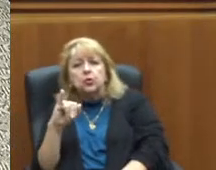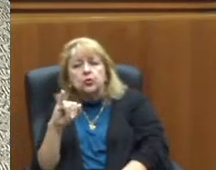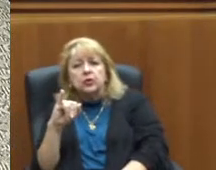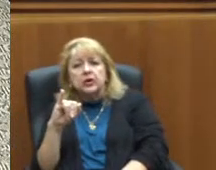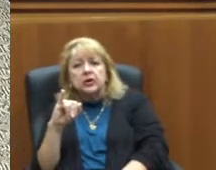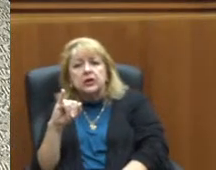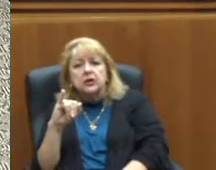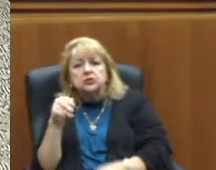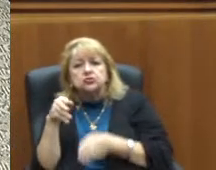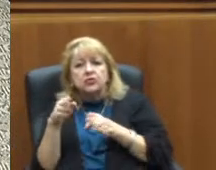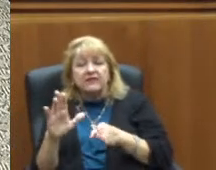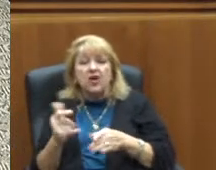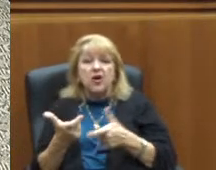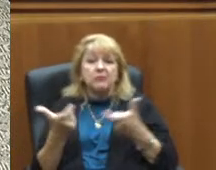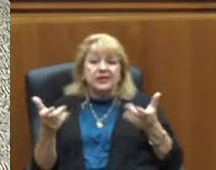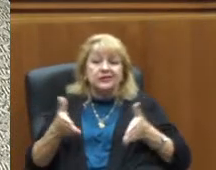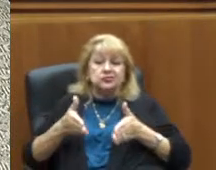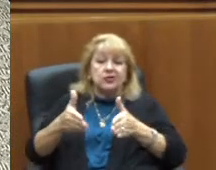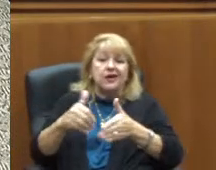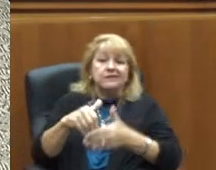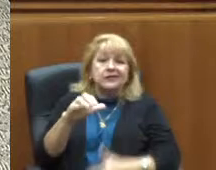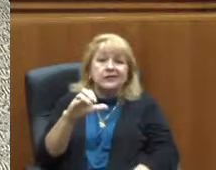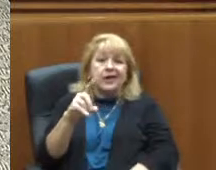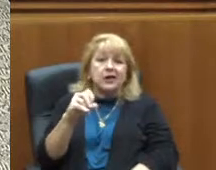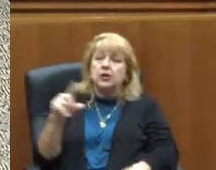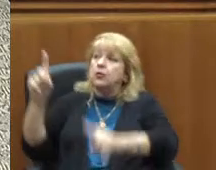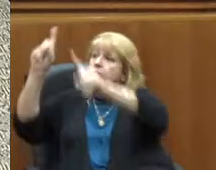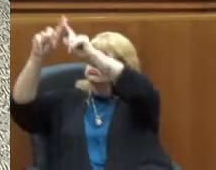our main streets in Caddo,